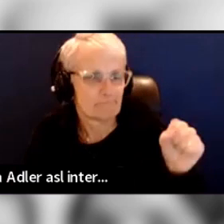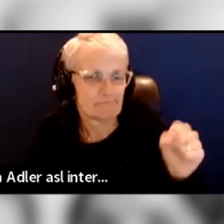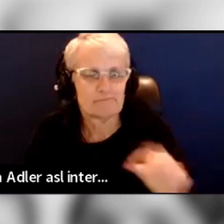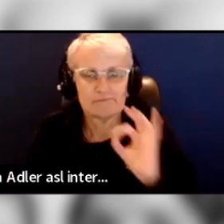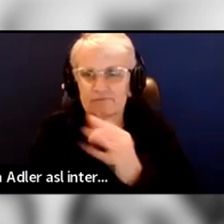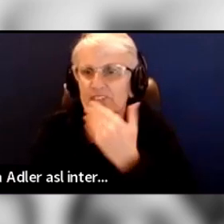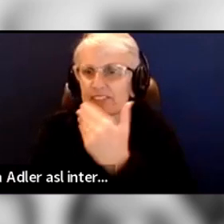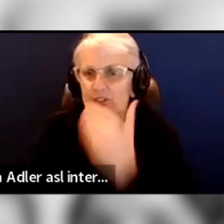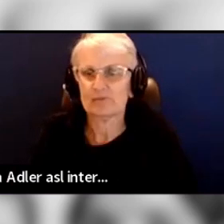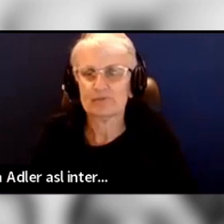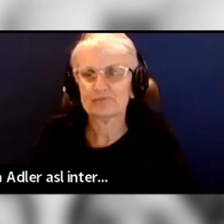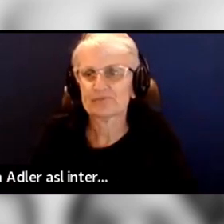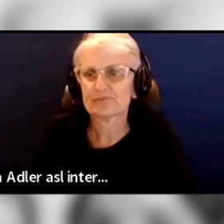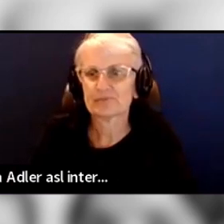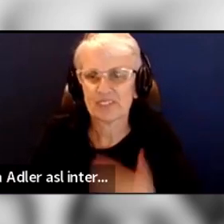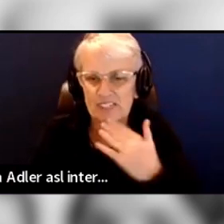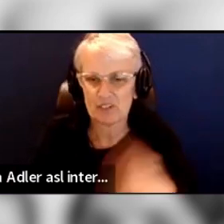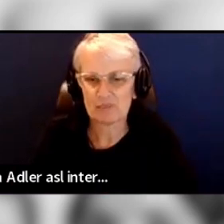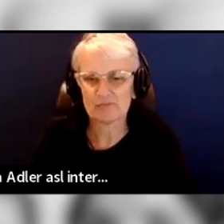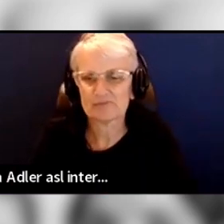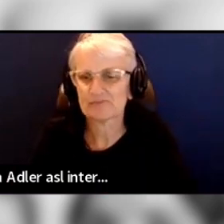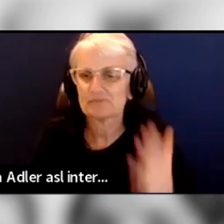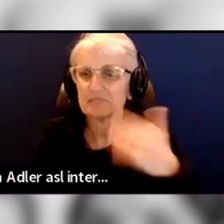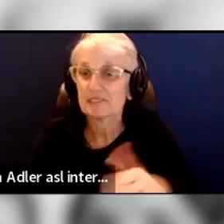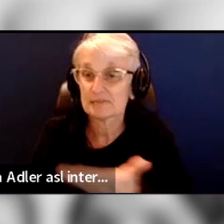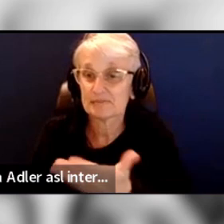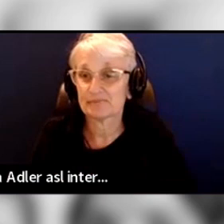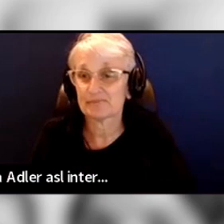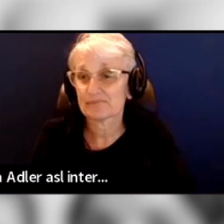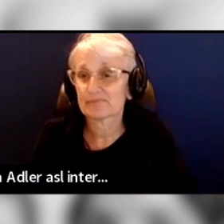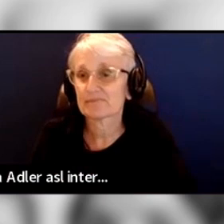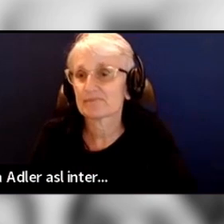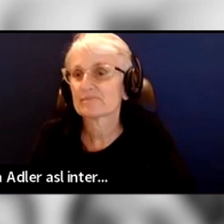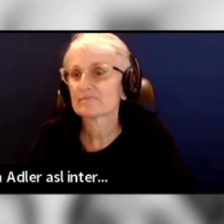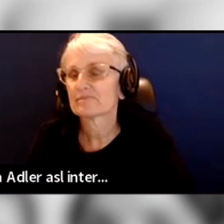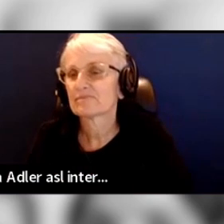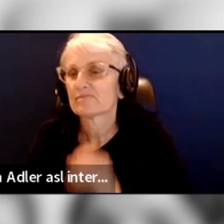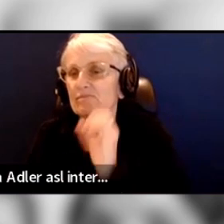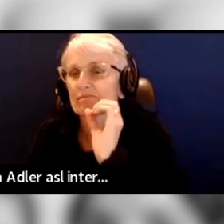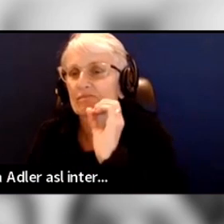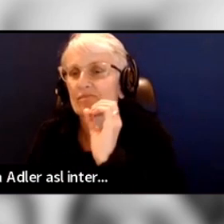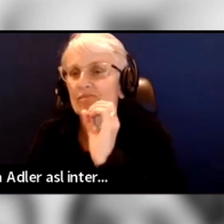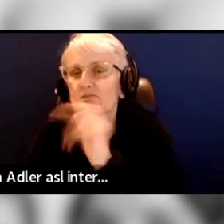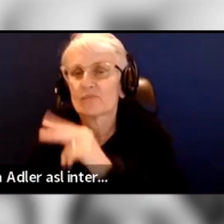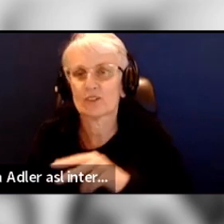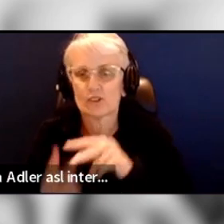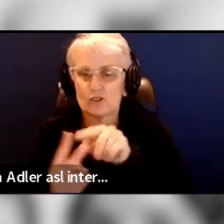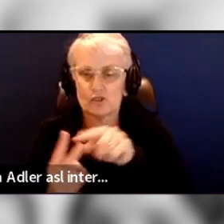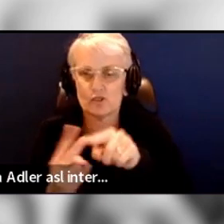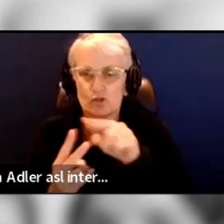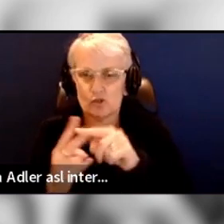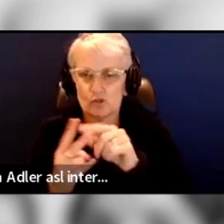Okay, thank you. You're welcome. Thanks for coming. Next question. All right, so this is a two-part